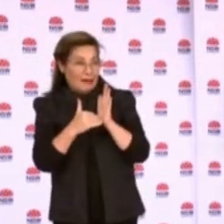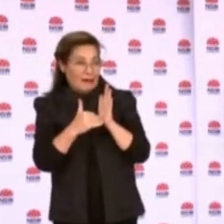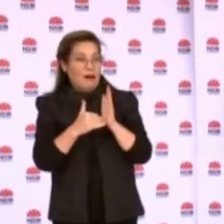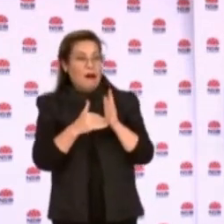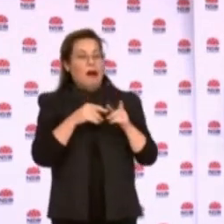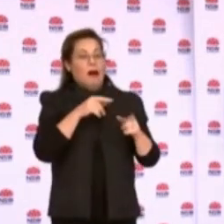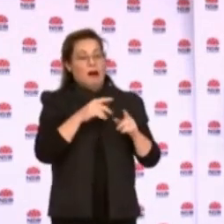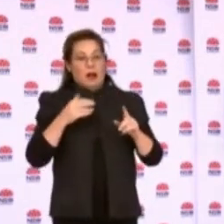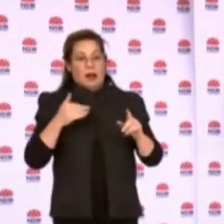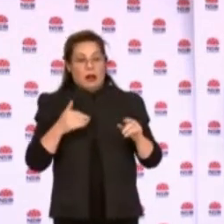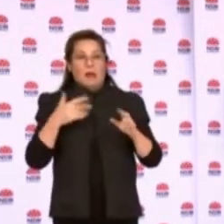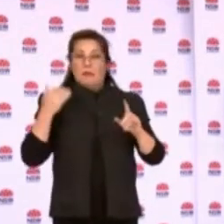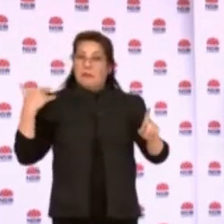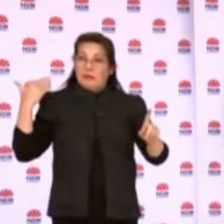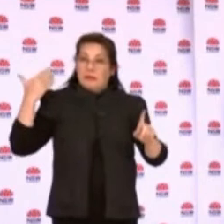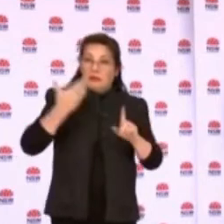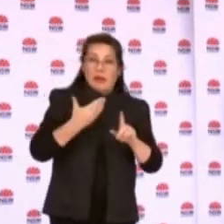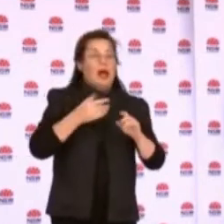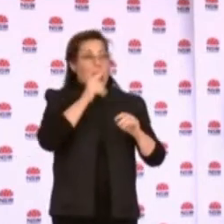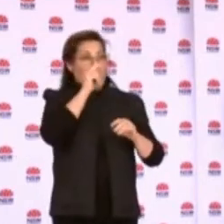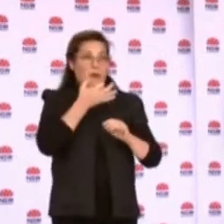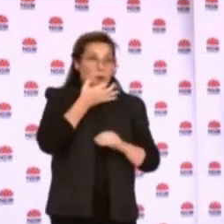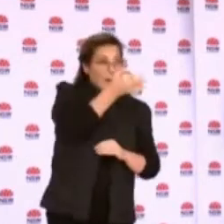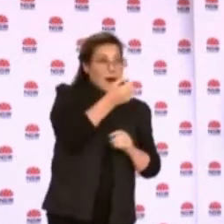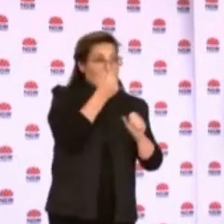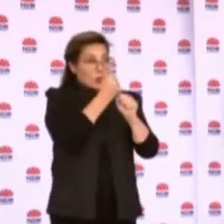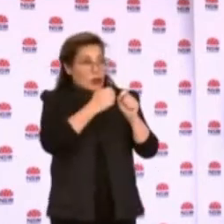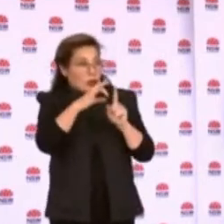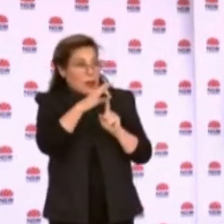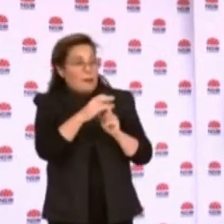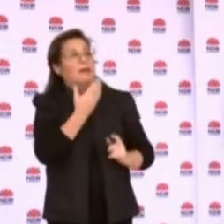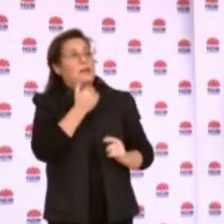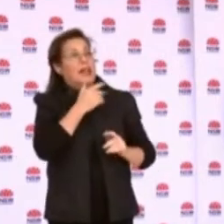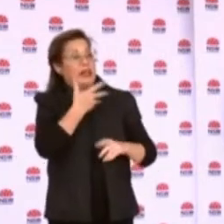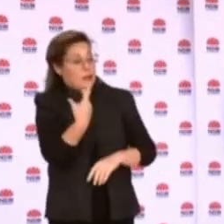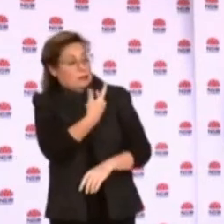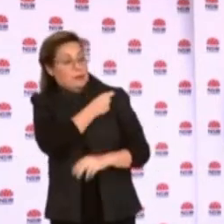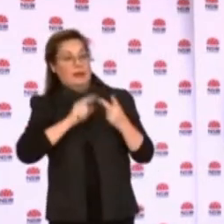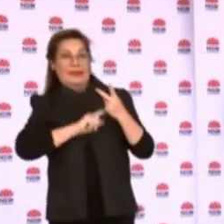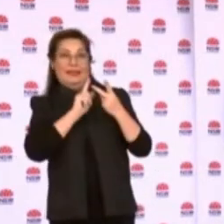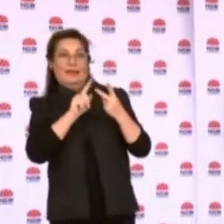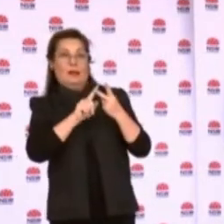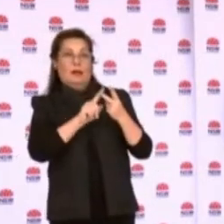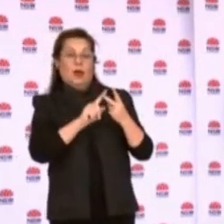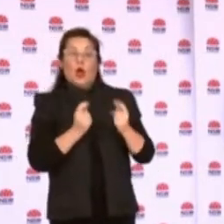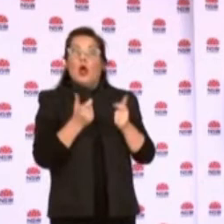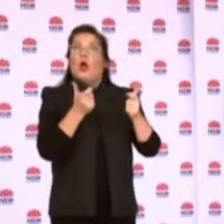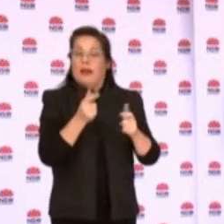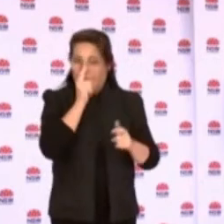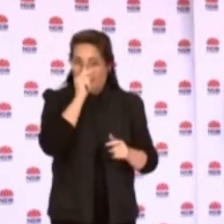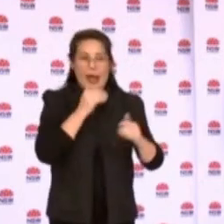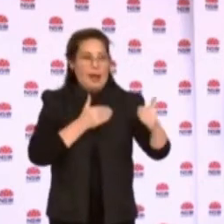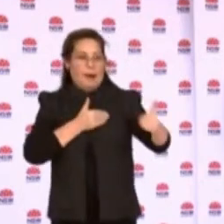may be able to bring forward your booking to that 6 to 8 week period. Now, clearly having the vaccine within the 6 to 8